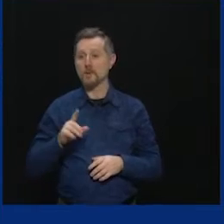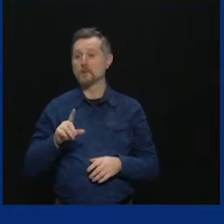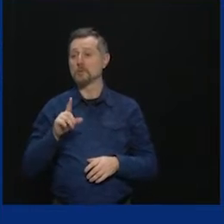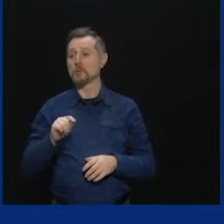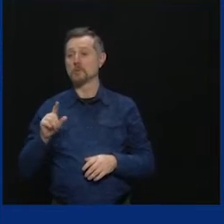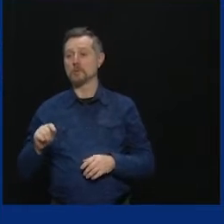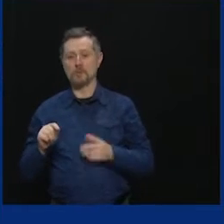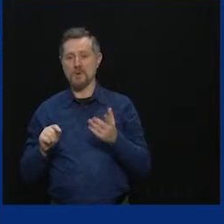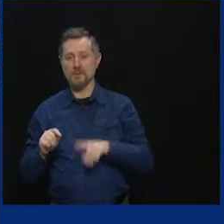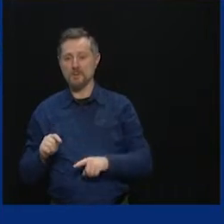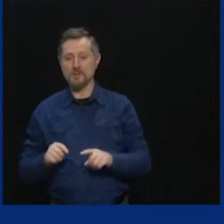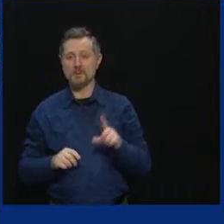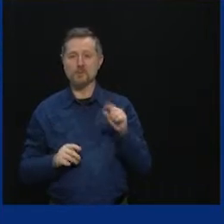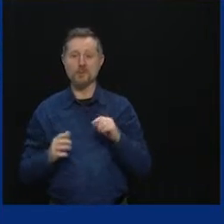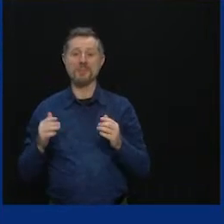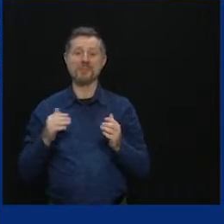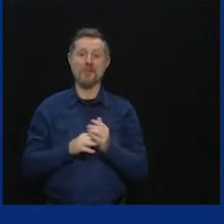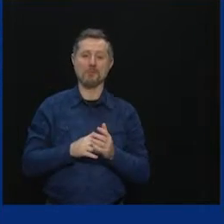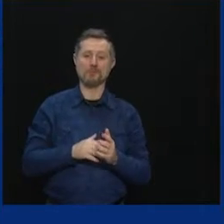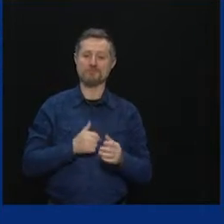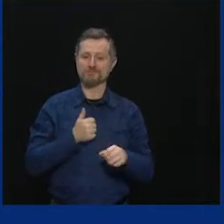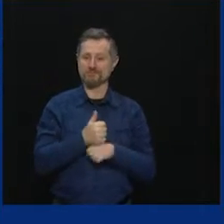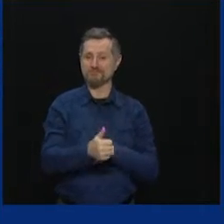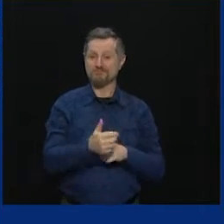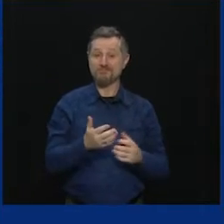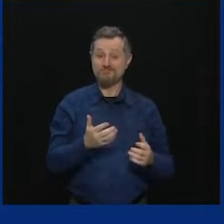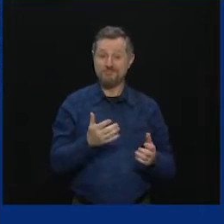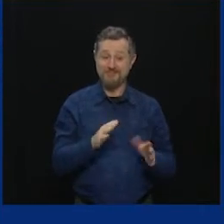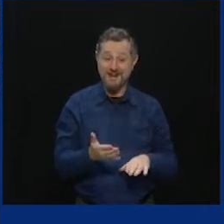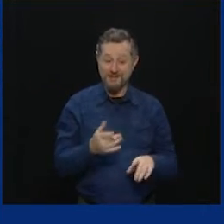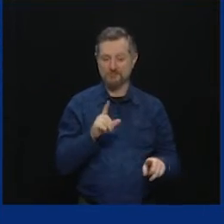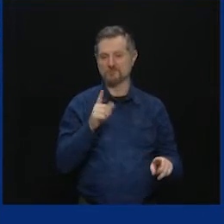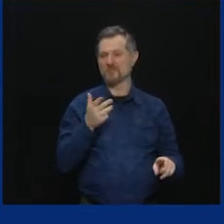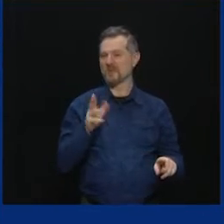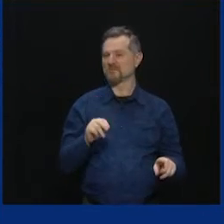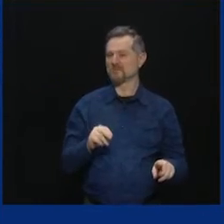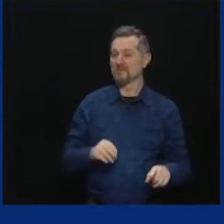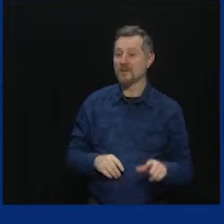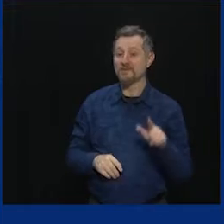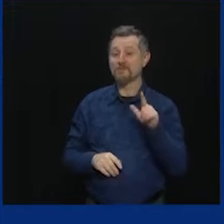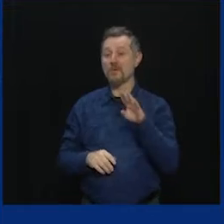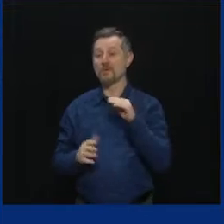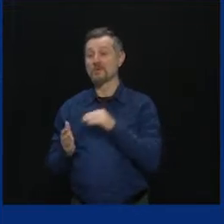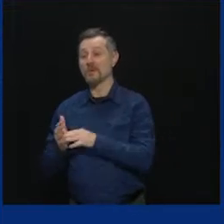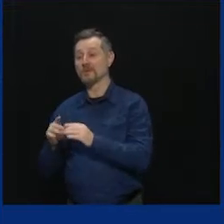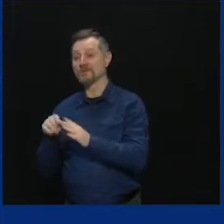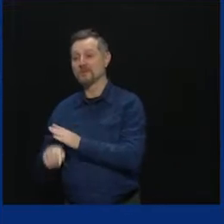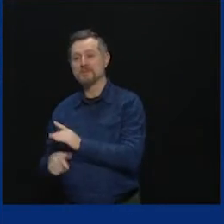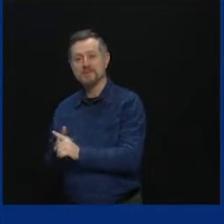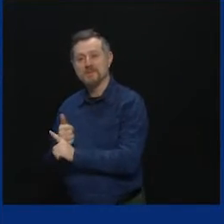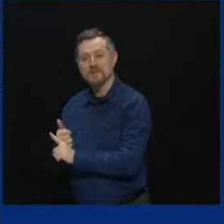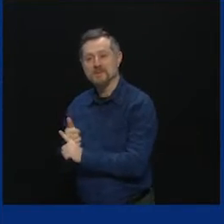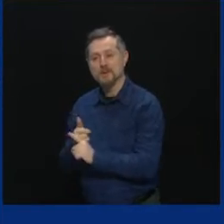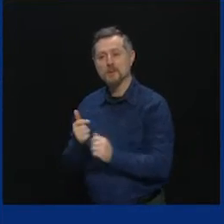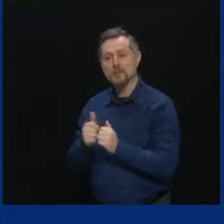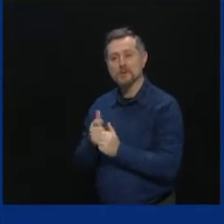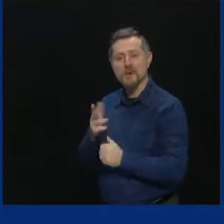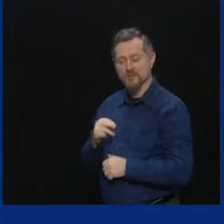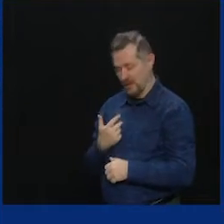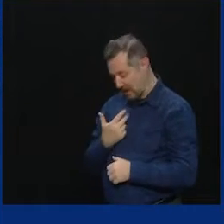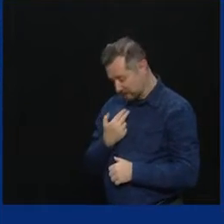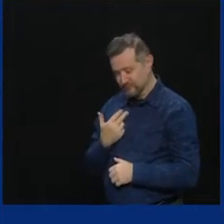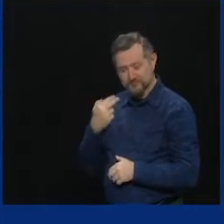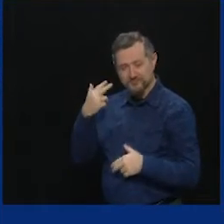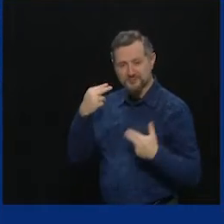Americans lost their lives to a gun, in addition to the 24,000 who have committed suicide with a gun.